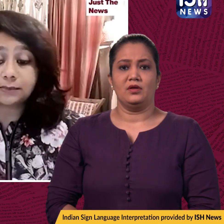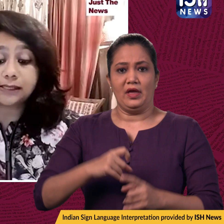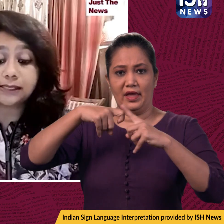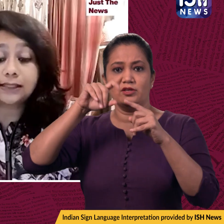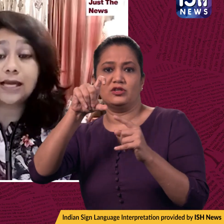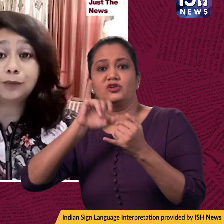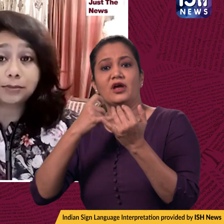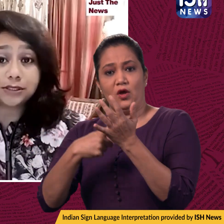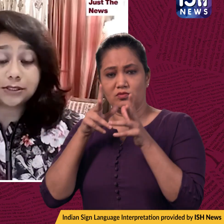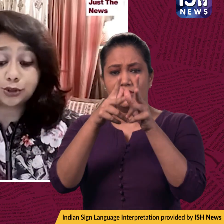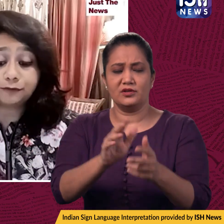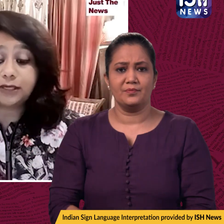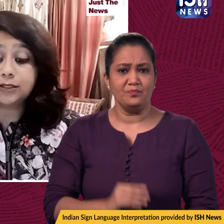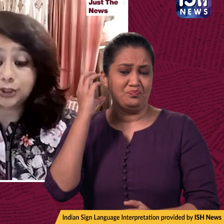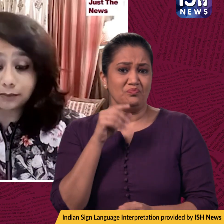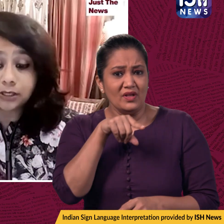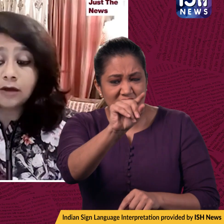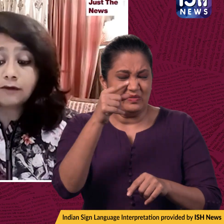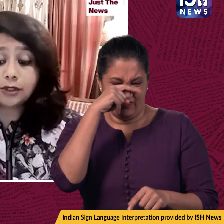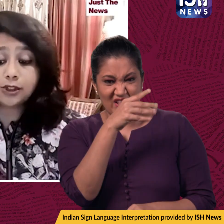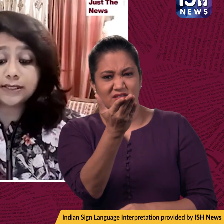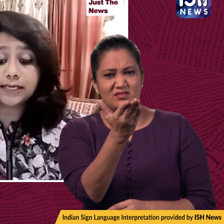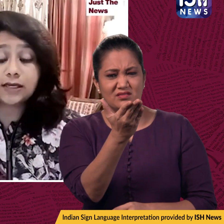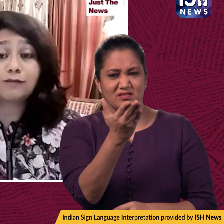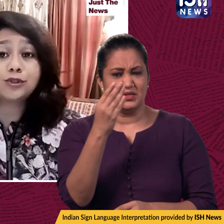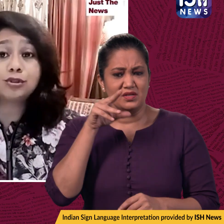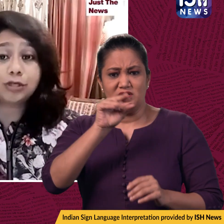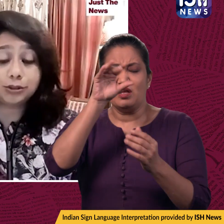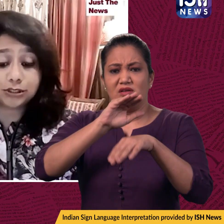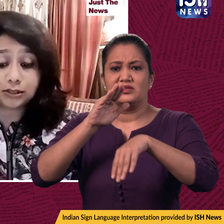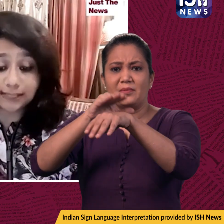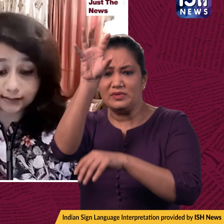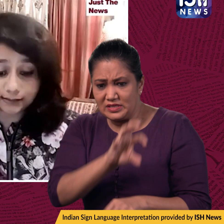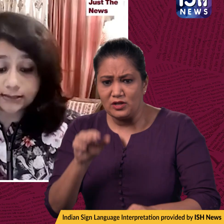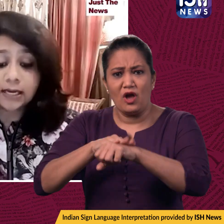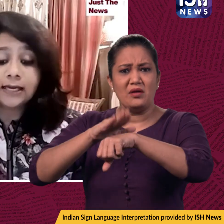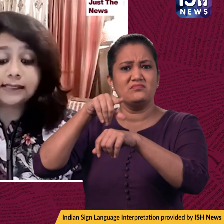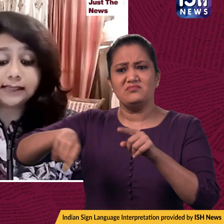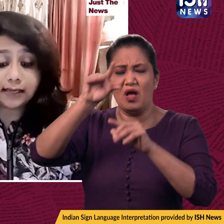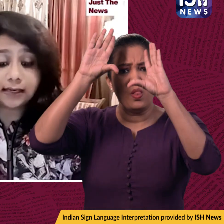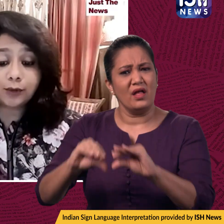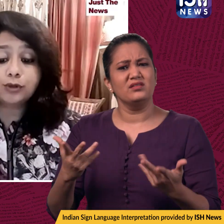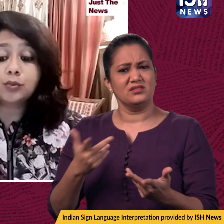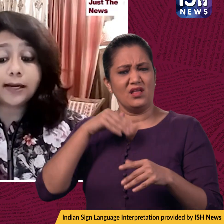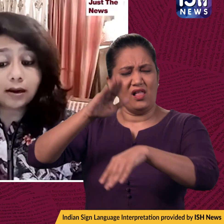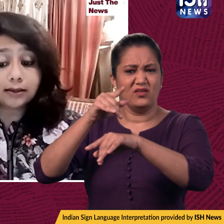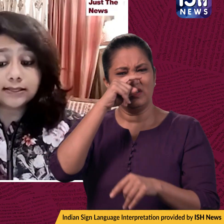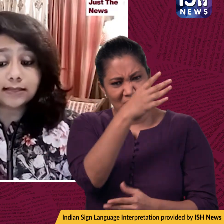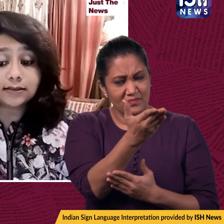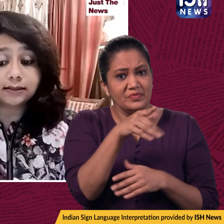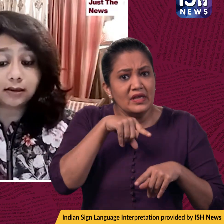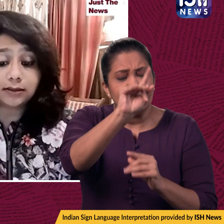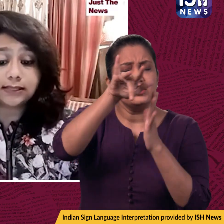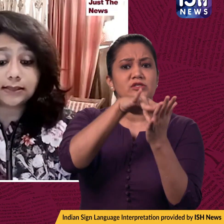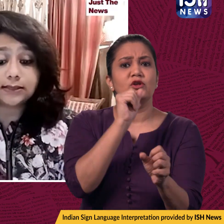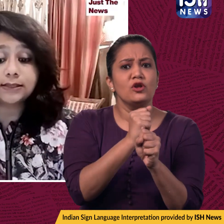in the meantime, has said that Prime Minister should feel ashamed for urging state governments to reduce taxes. He said, and I quote, "Why can't the